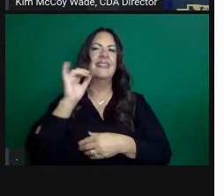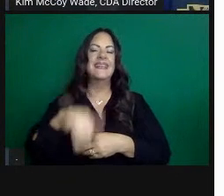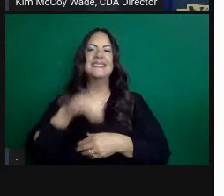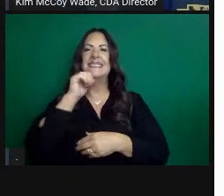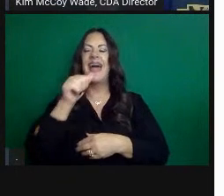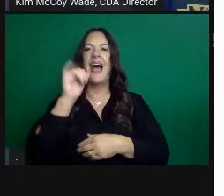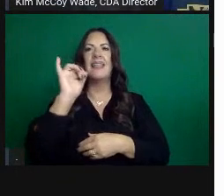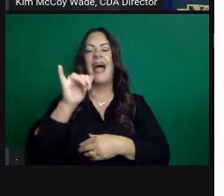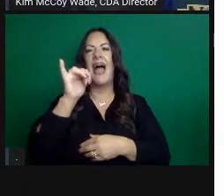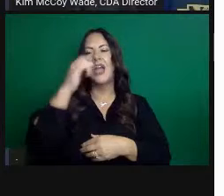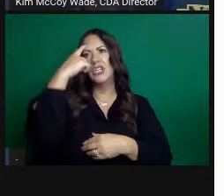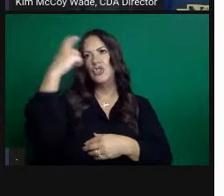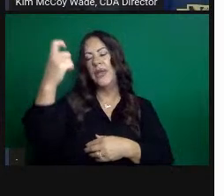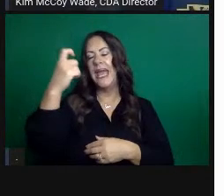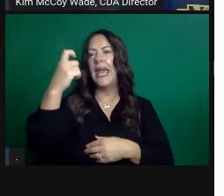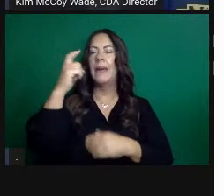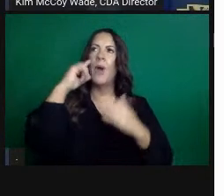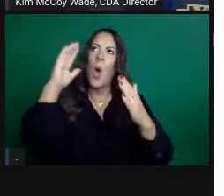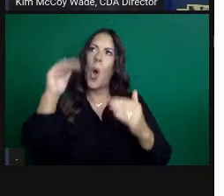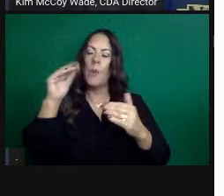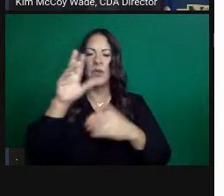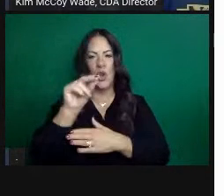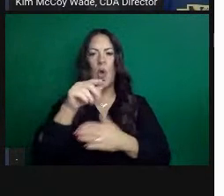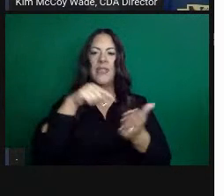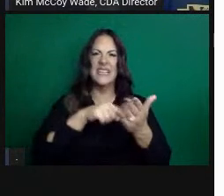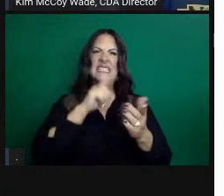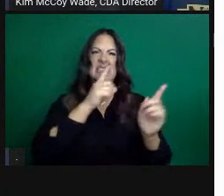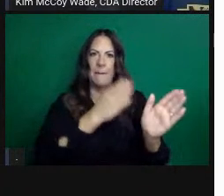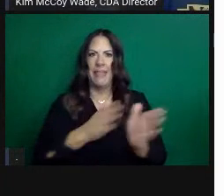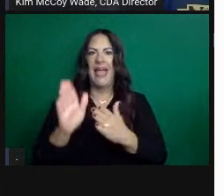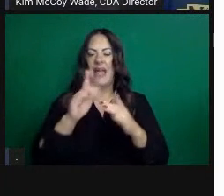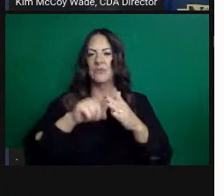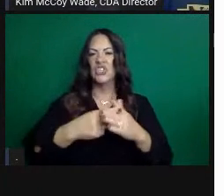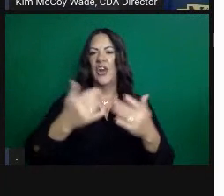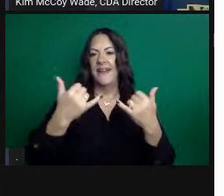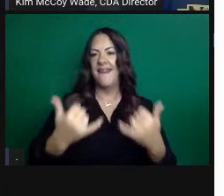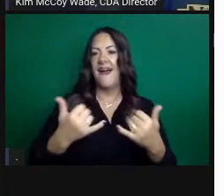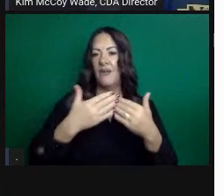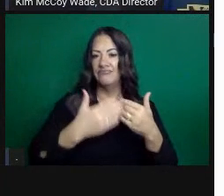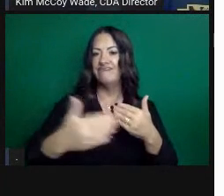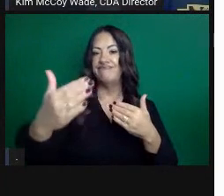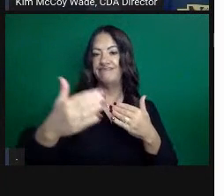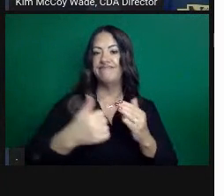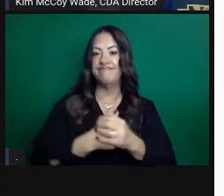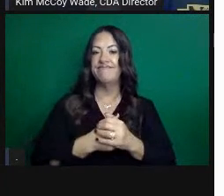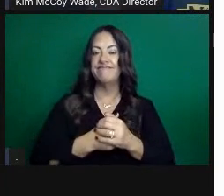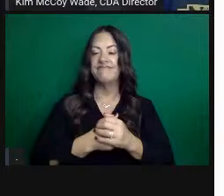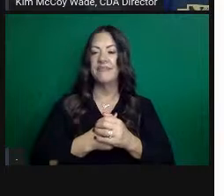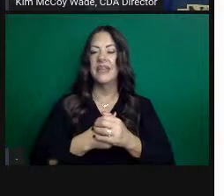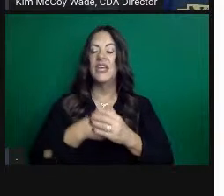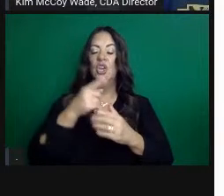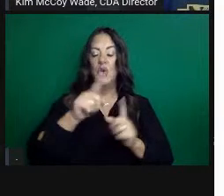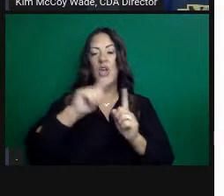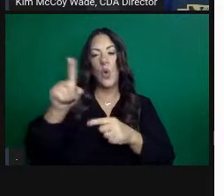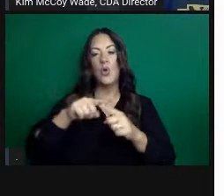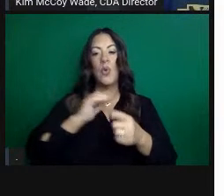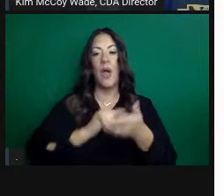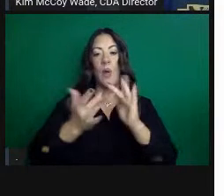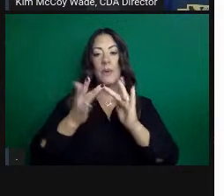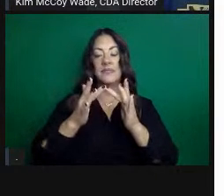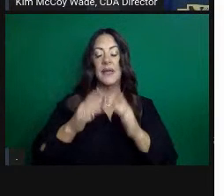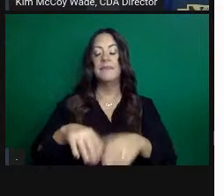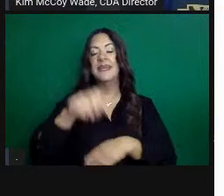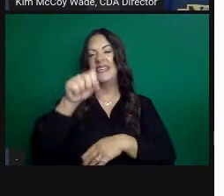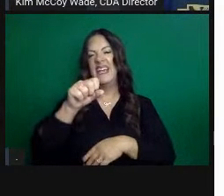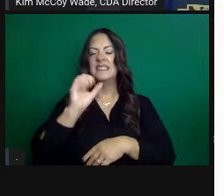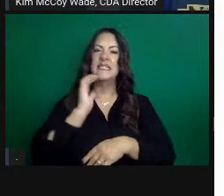has charged us. One we've heard about, and I hope you are able to see on the website now in our report. Yes, it's a 10-year plan,